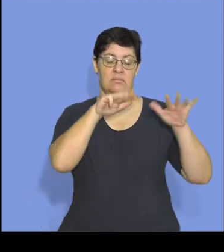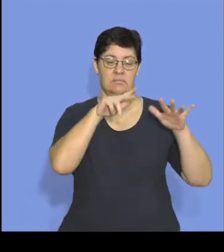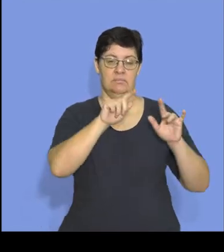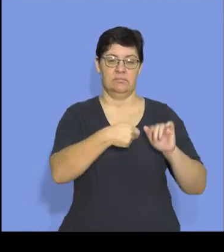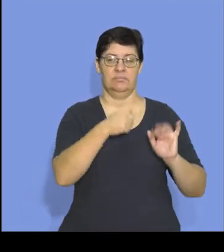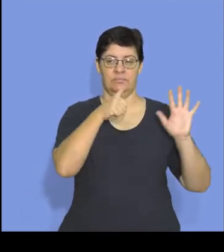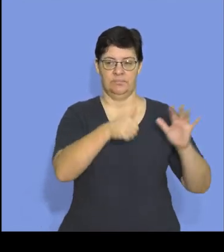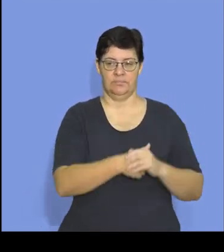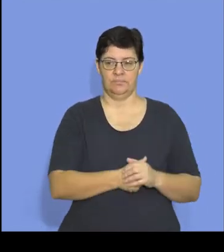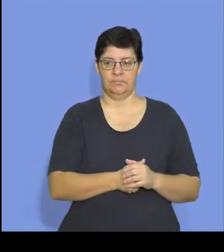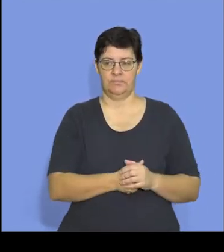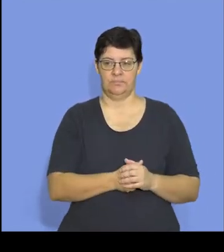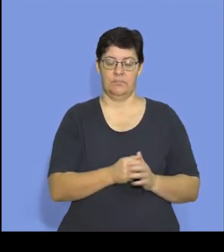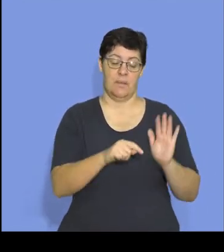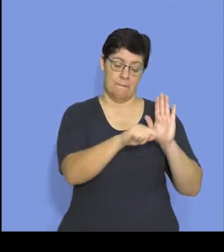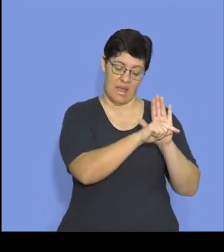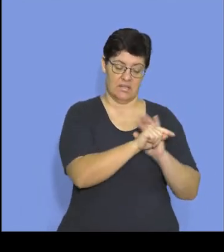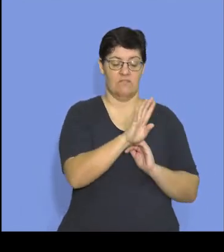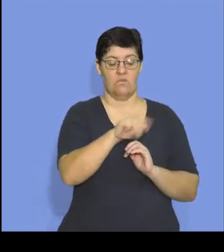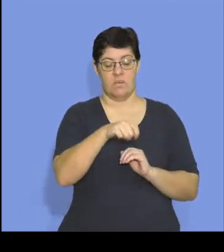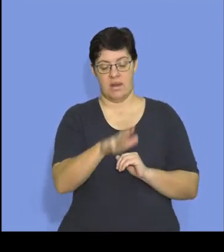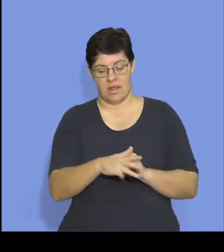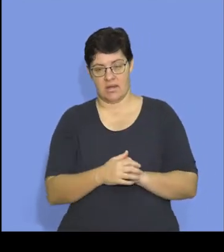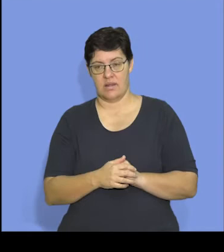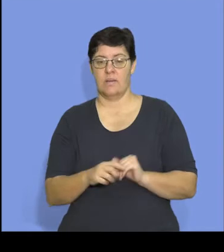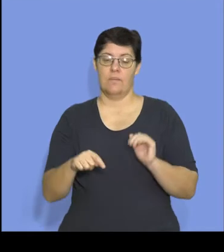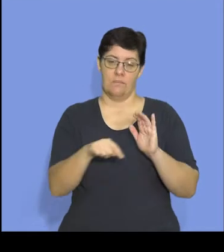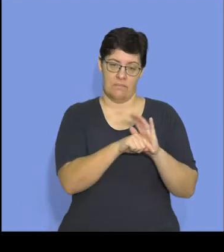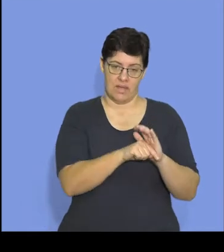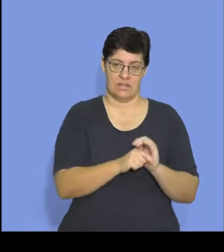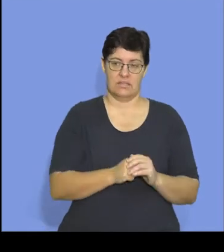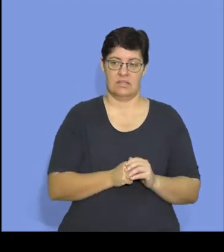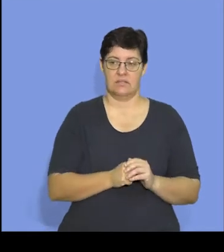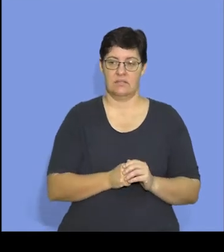19,6. Minus 4,9, minus